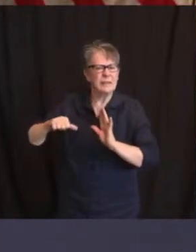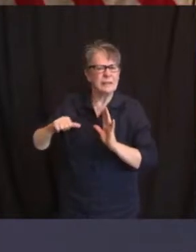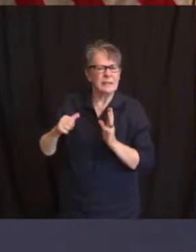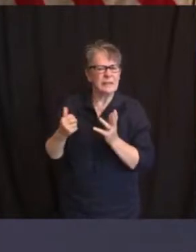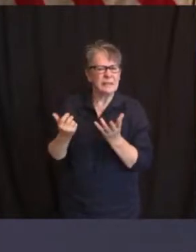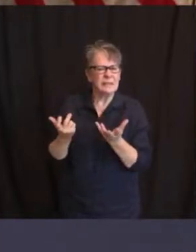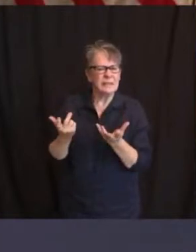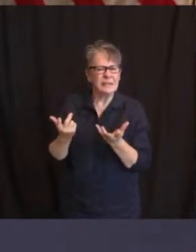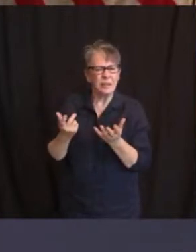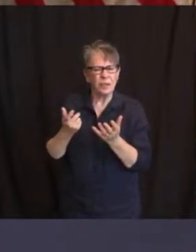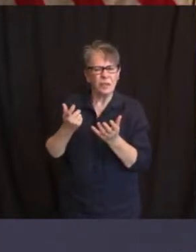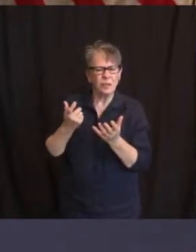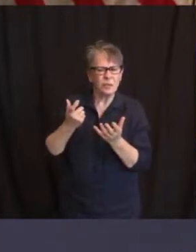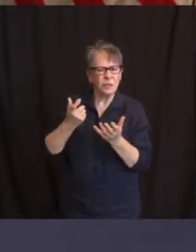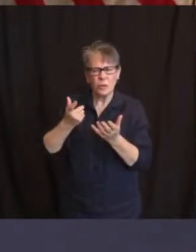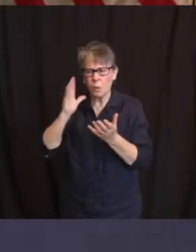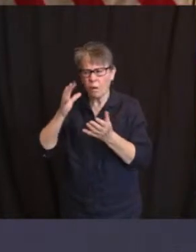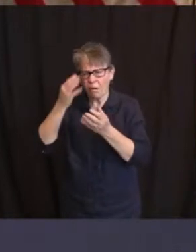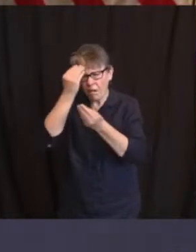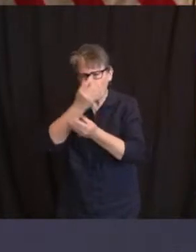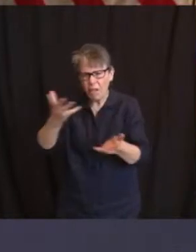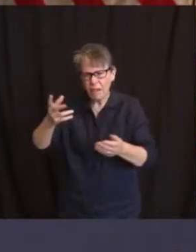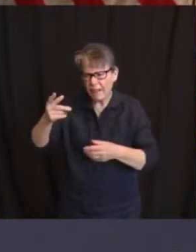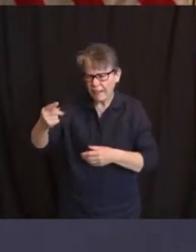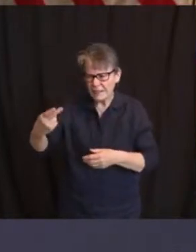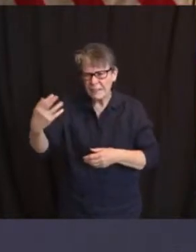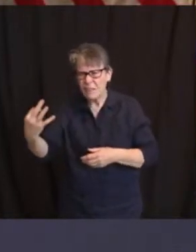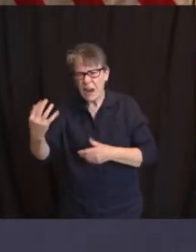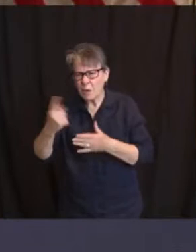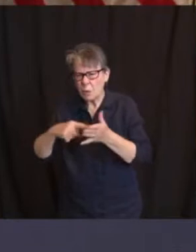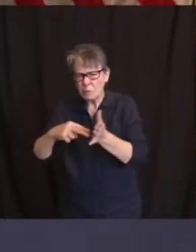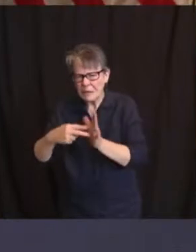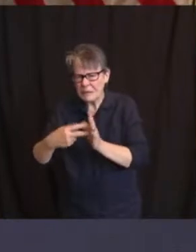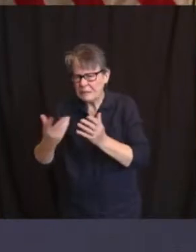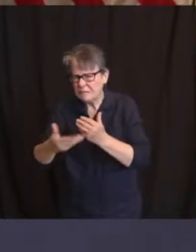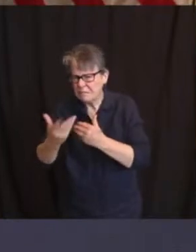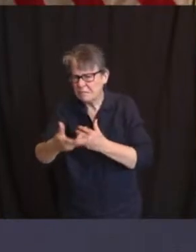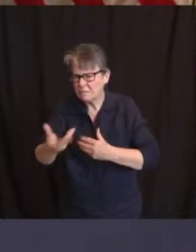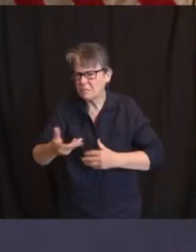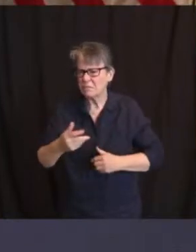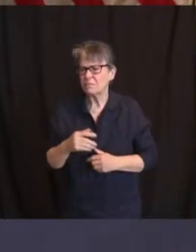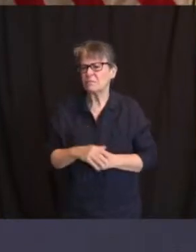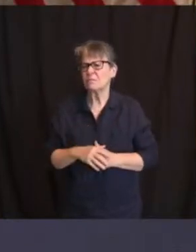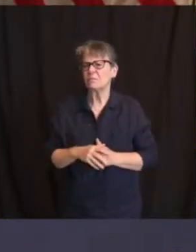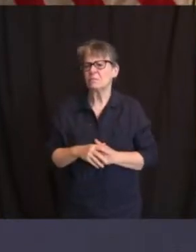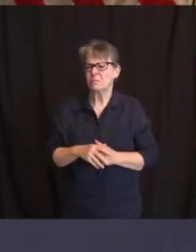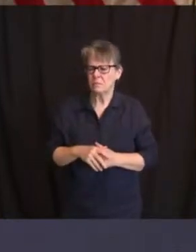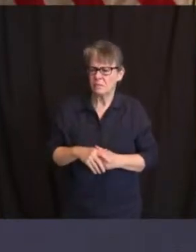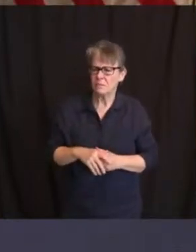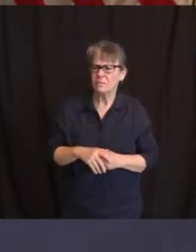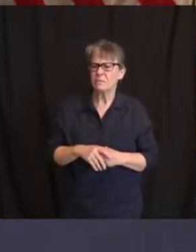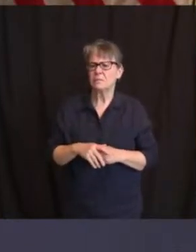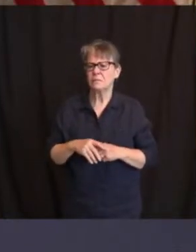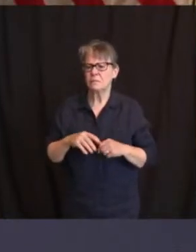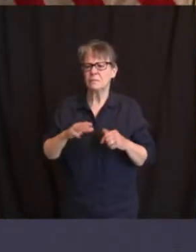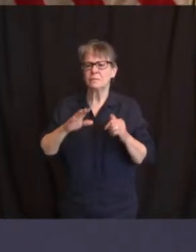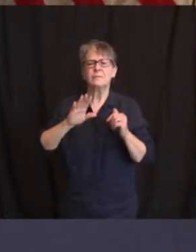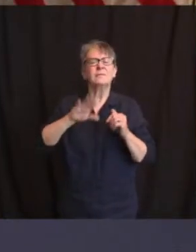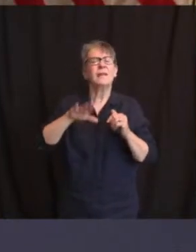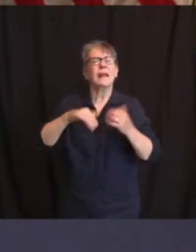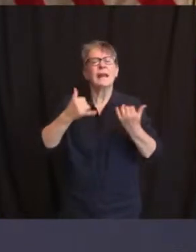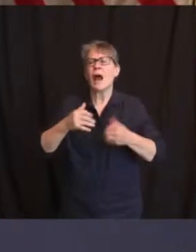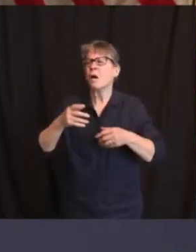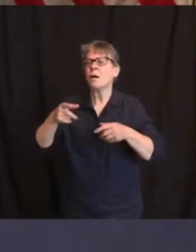work as contact tracers. Excuse me. Okay, we can find that as the last question. Can you get that literally as we're sitting here, Mahan? That number is